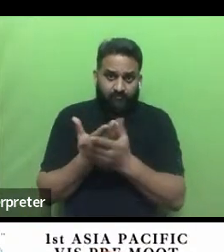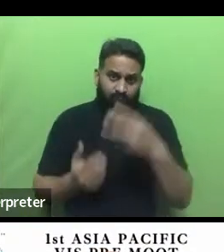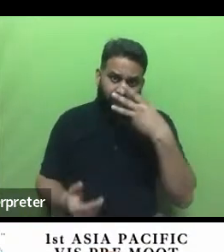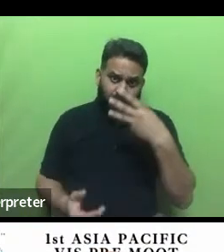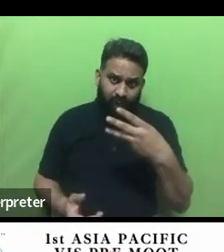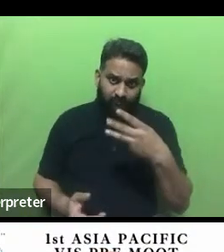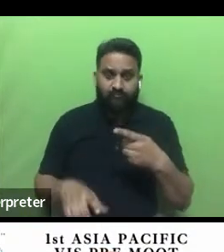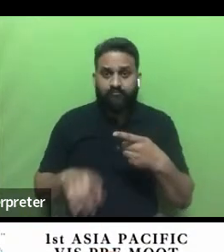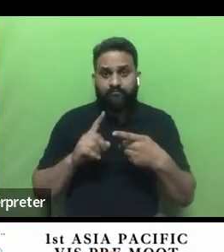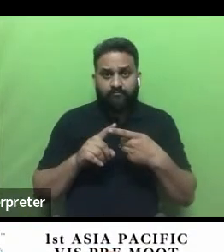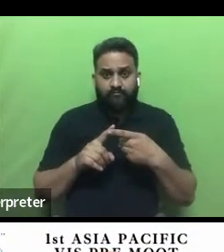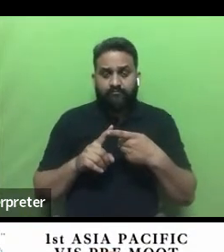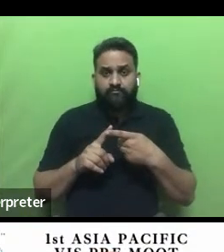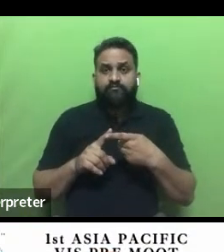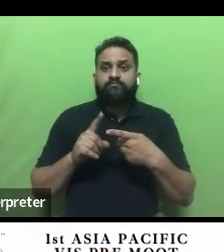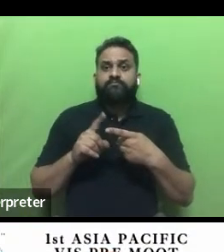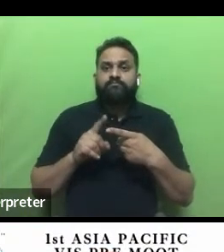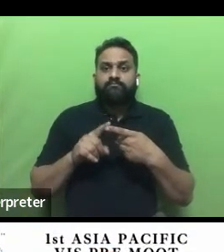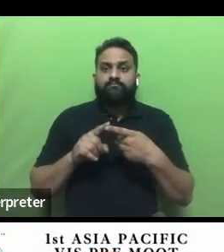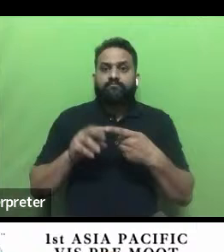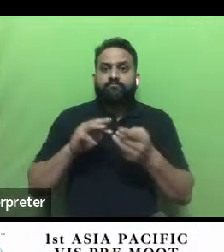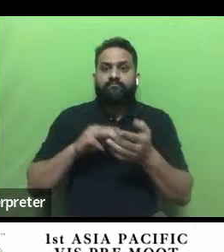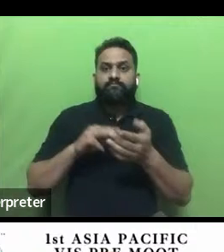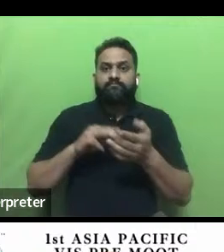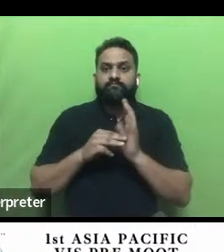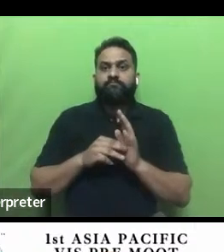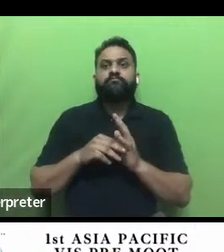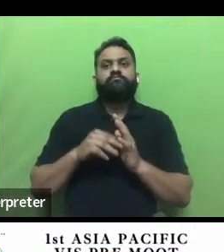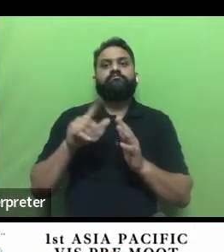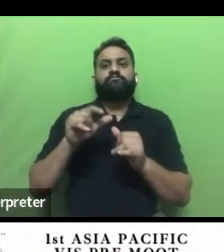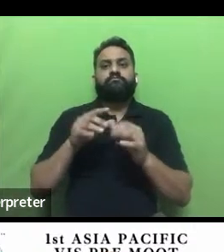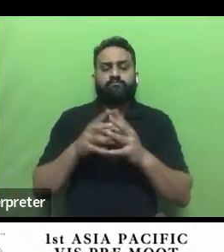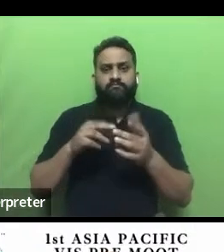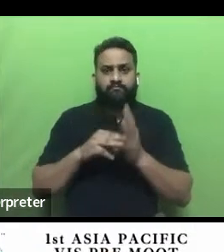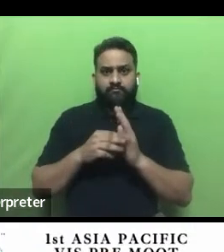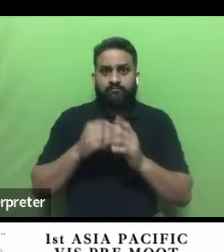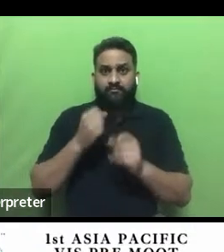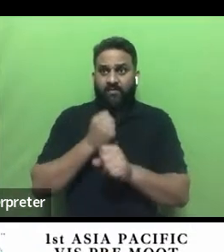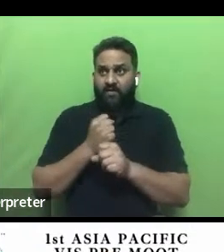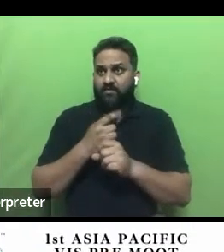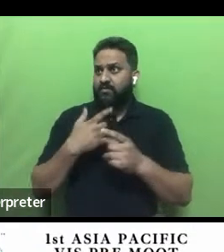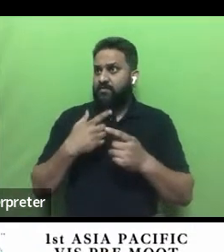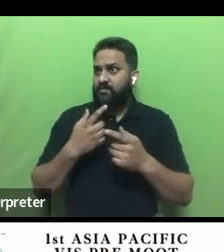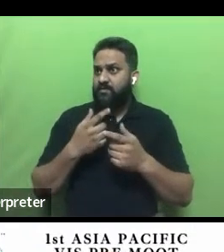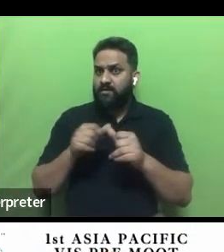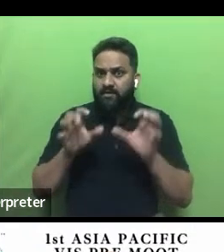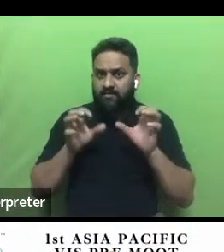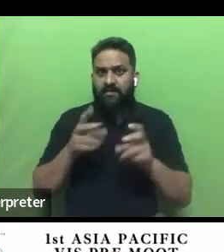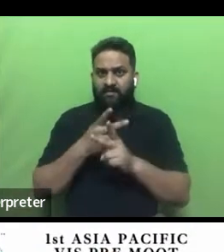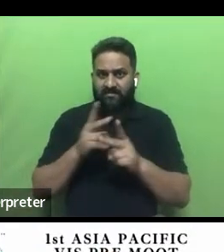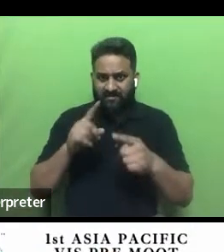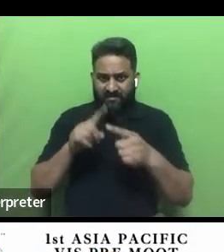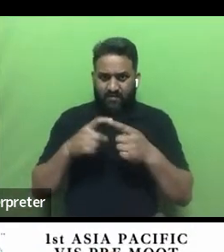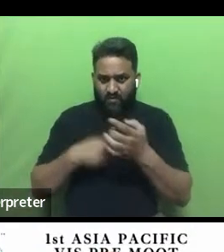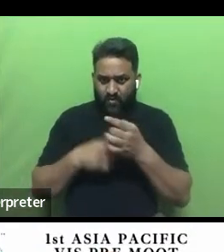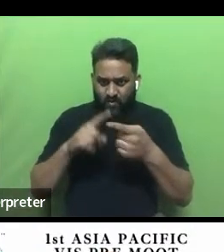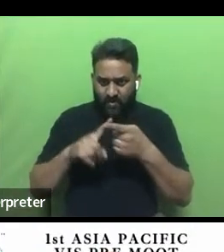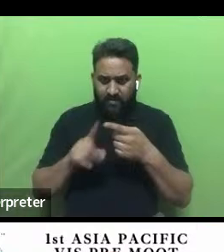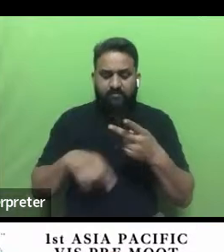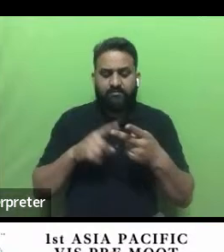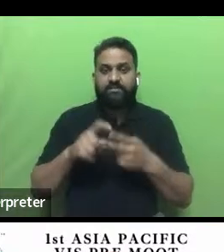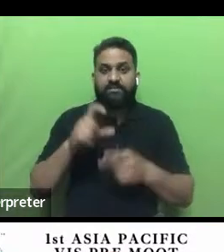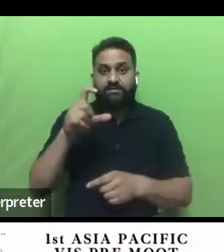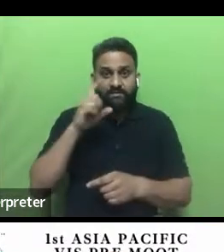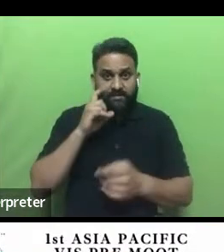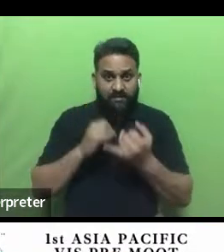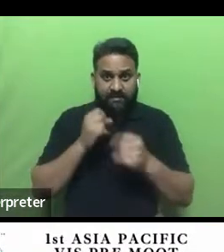First, that it is the law of Mediterranean that governs the arbitration agreement. Second, that the CISG